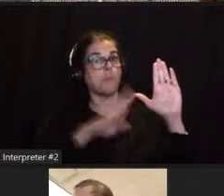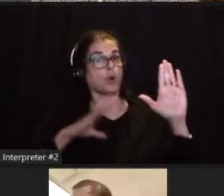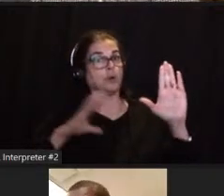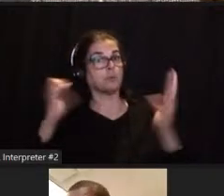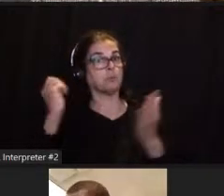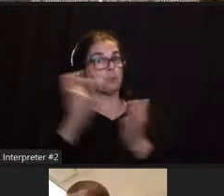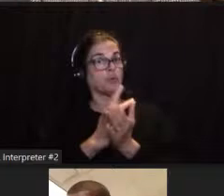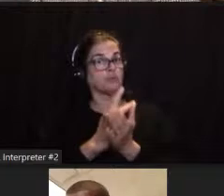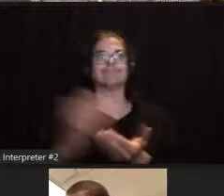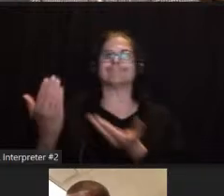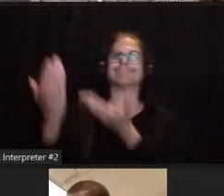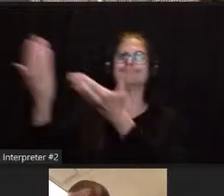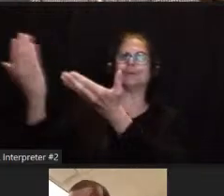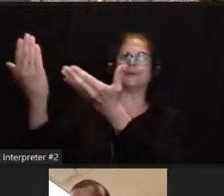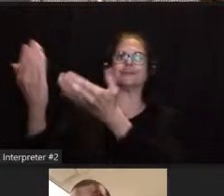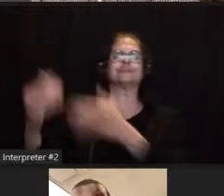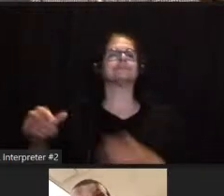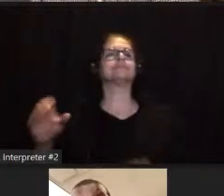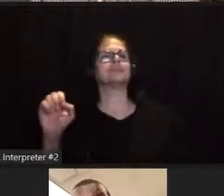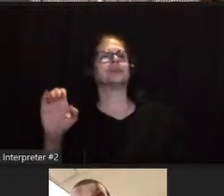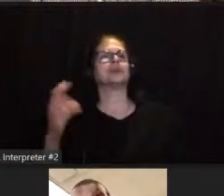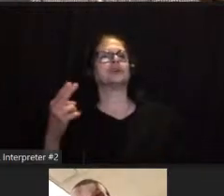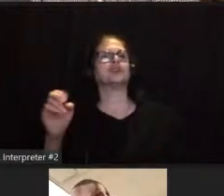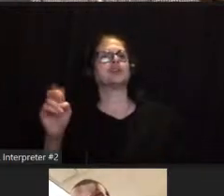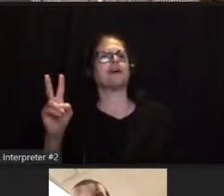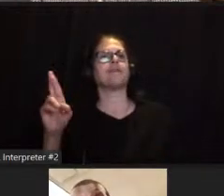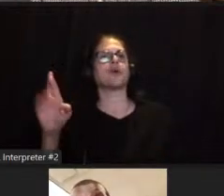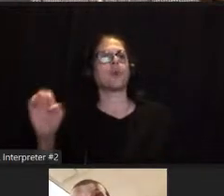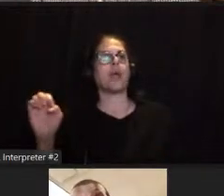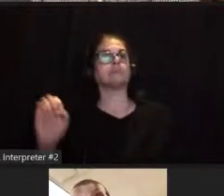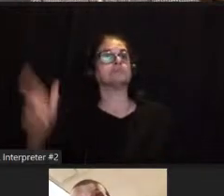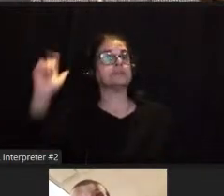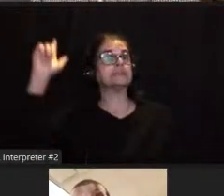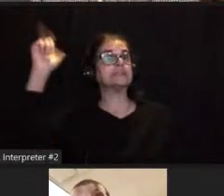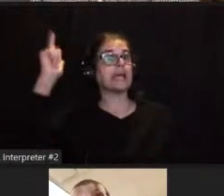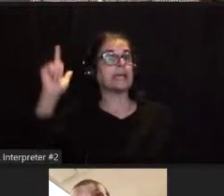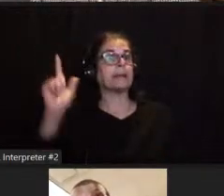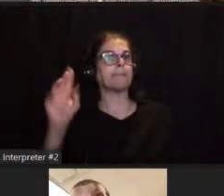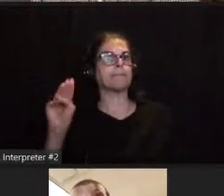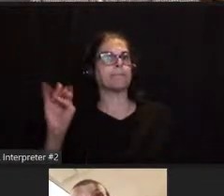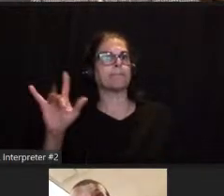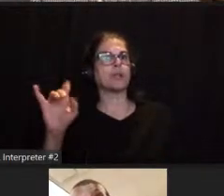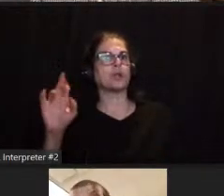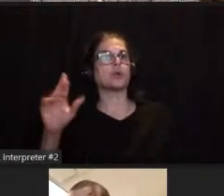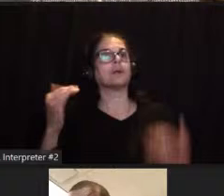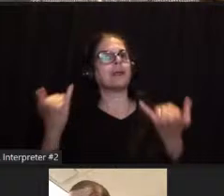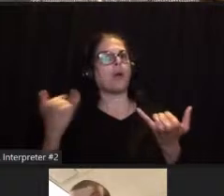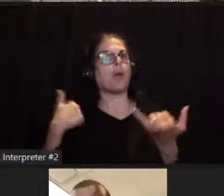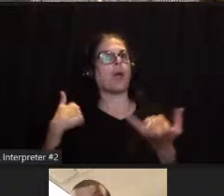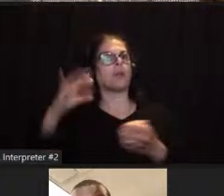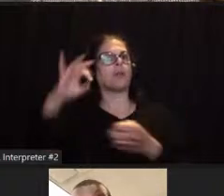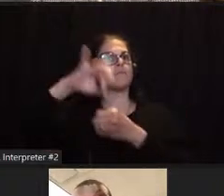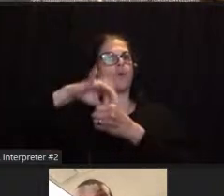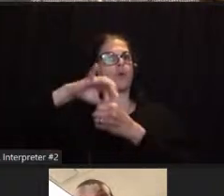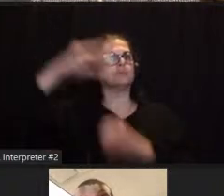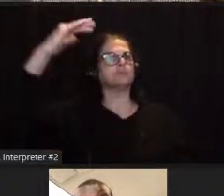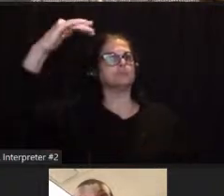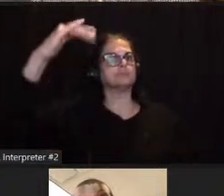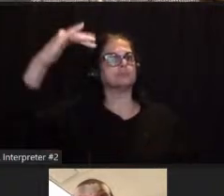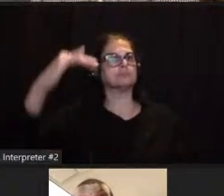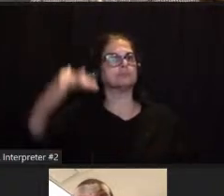Second. Moved by Judge Chevrolet, seconded by Director Miller. I will now take a roll call vote on that motion.